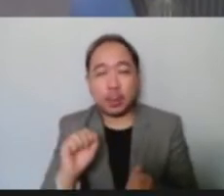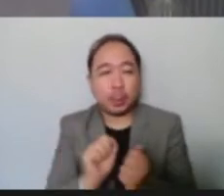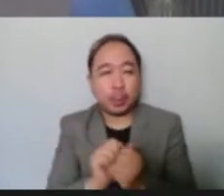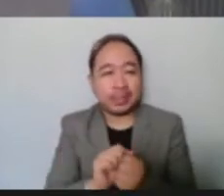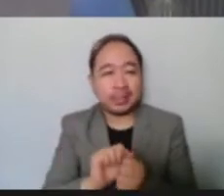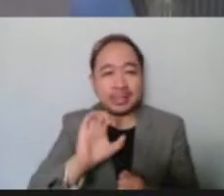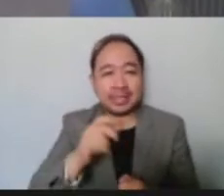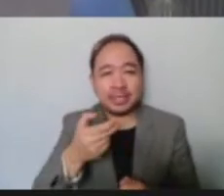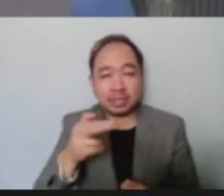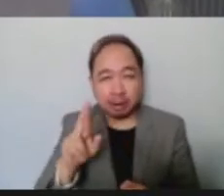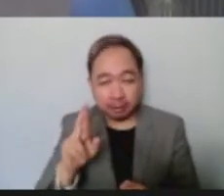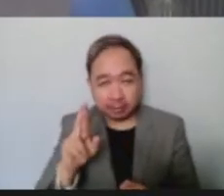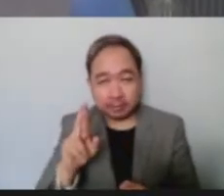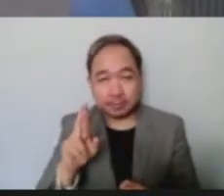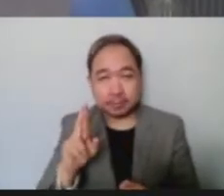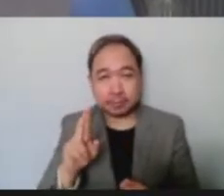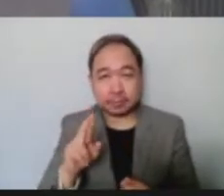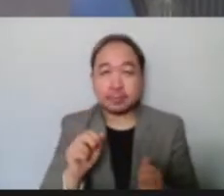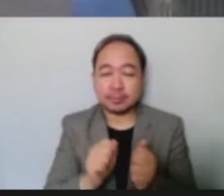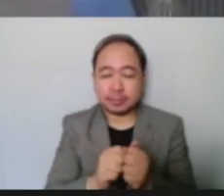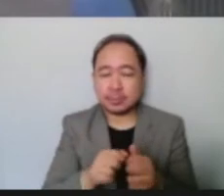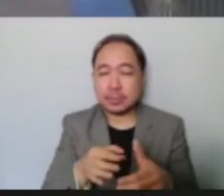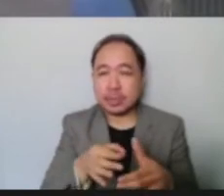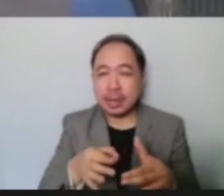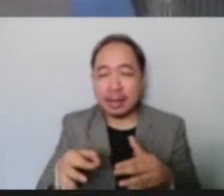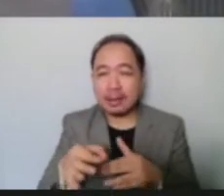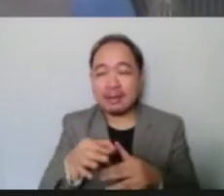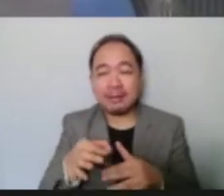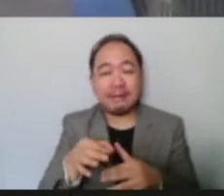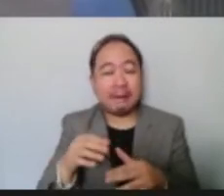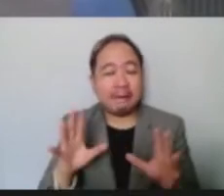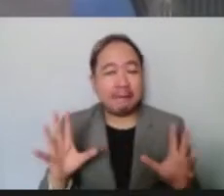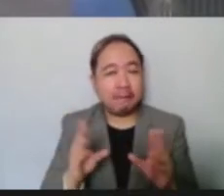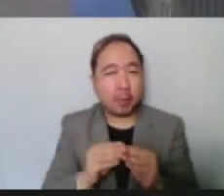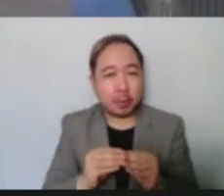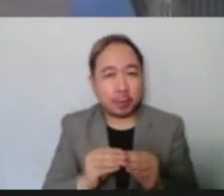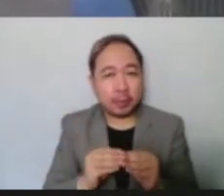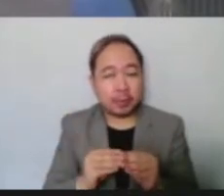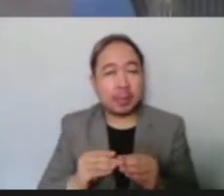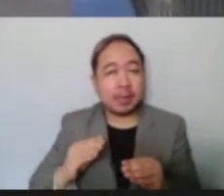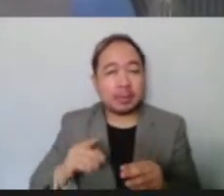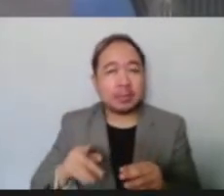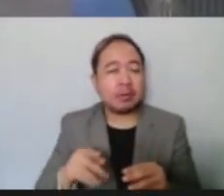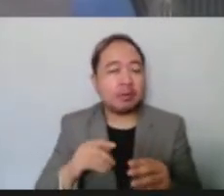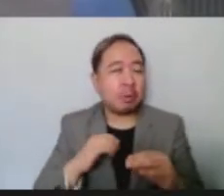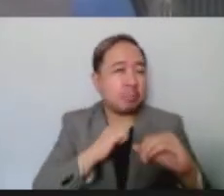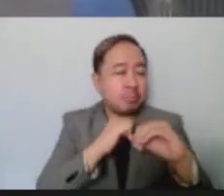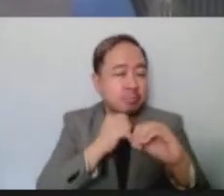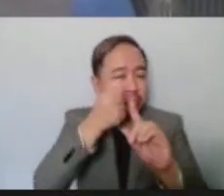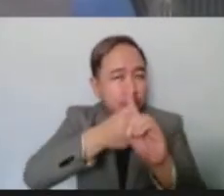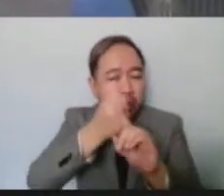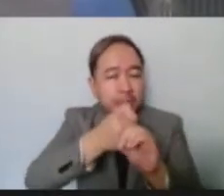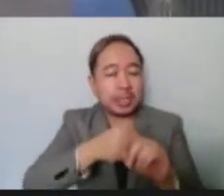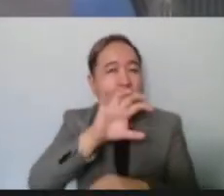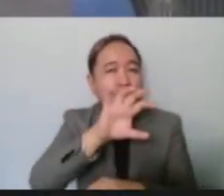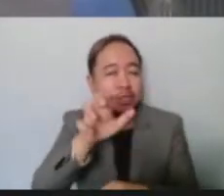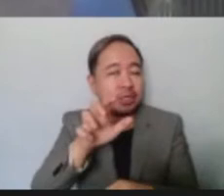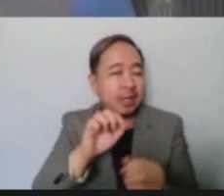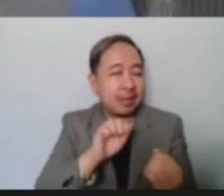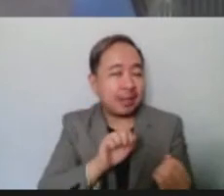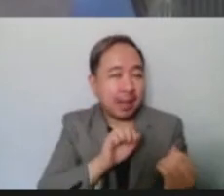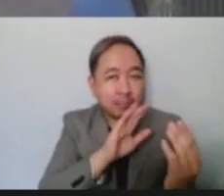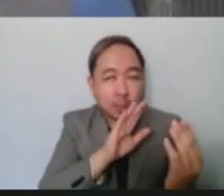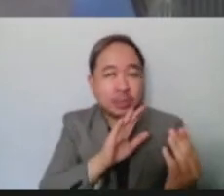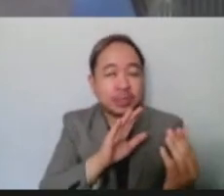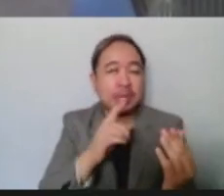Pacific Islands Forum PDD so partnership on promoting a regional approach to respond to climate